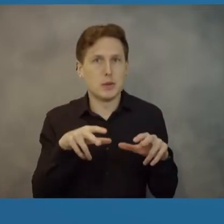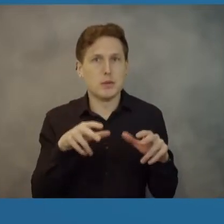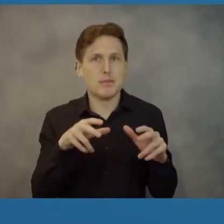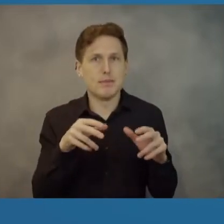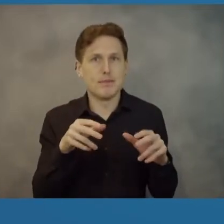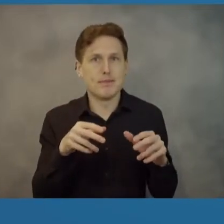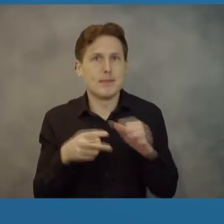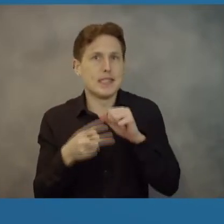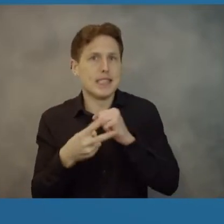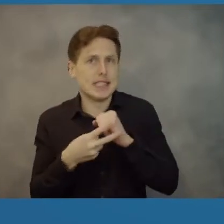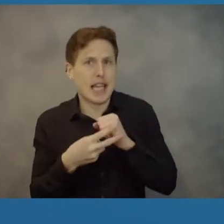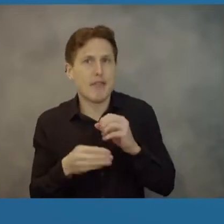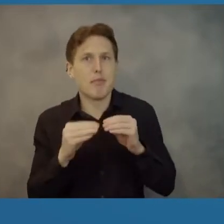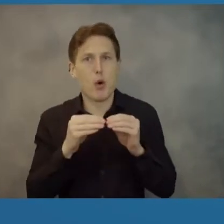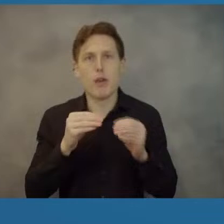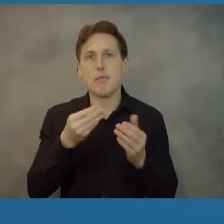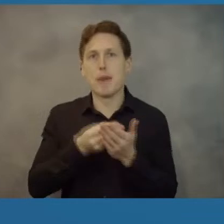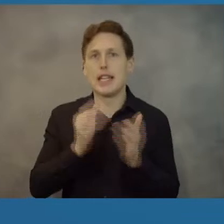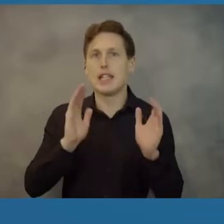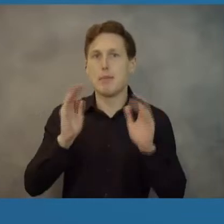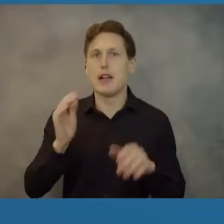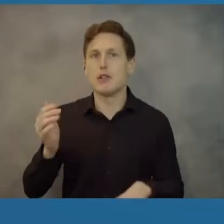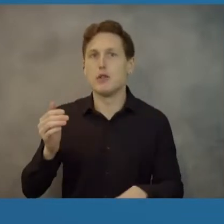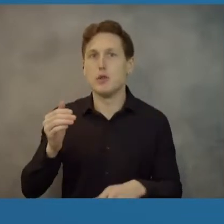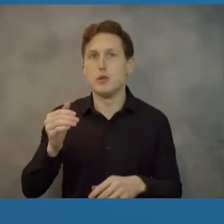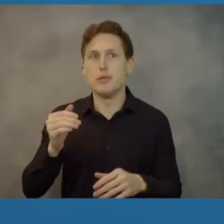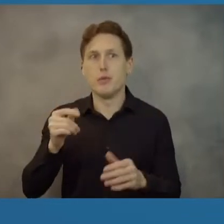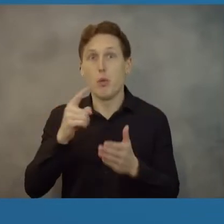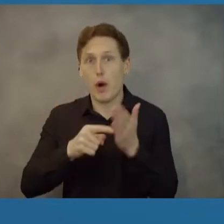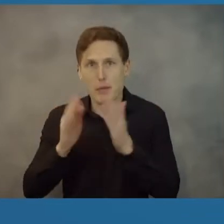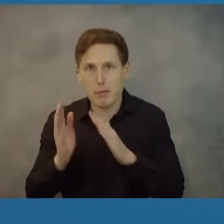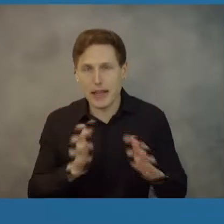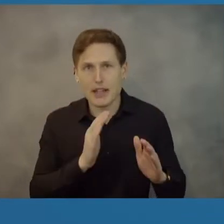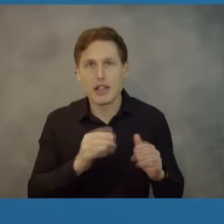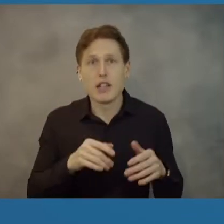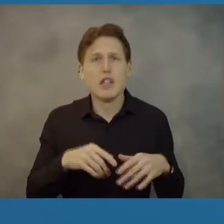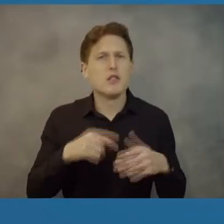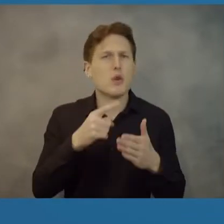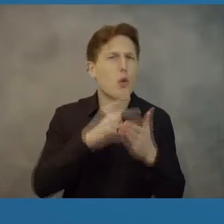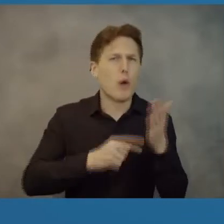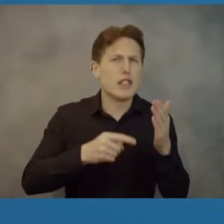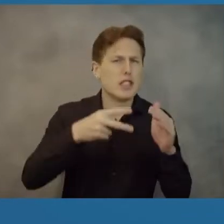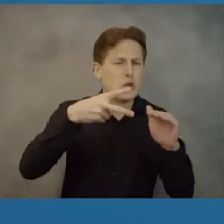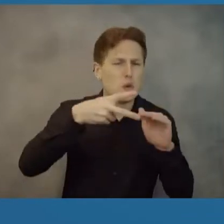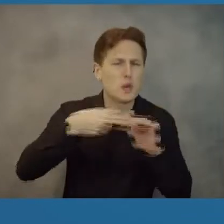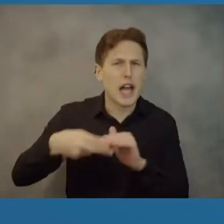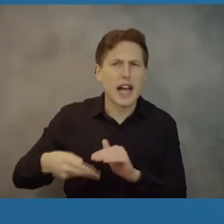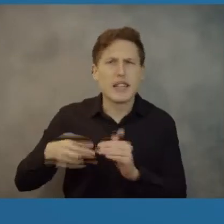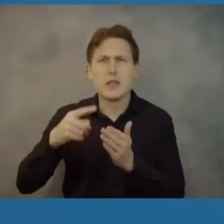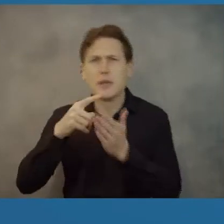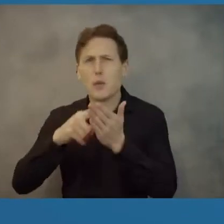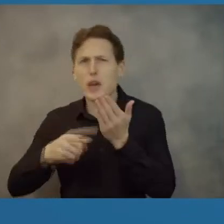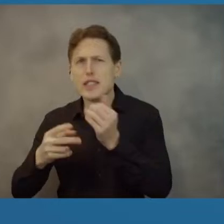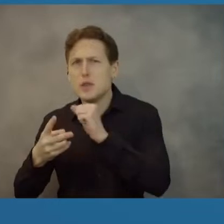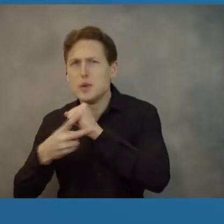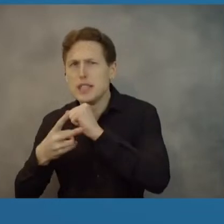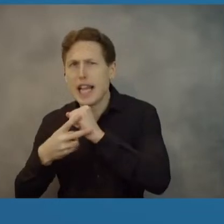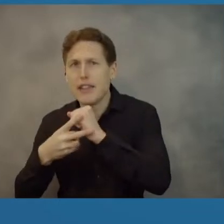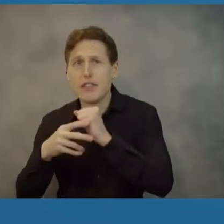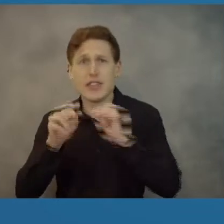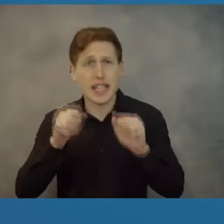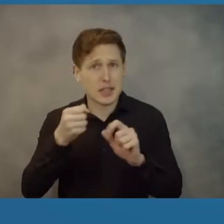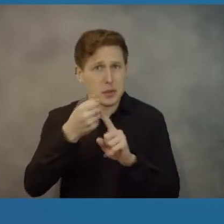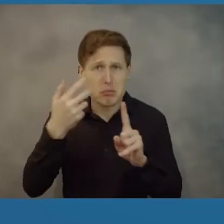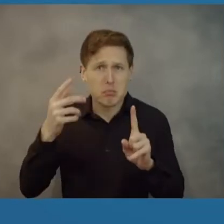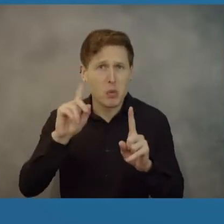put into reserves? And where did you cut back from your original proposals? Are there any areas specifically that you can say where you didn't put as much in as